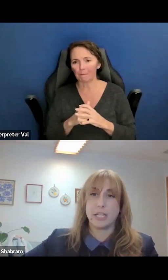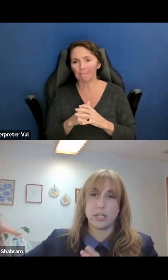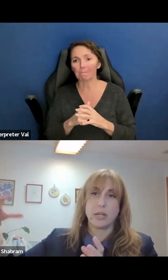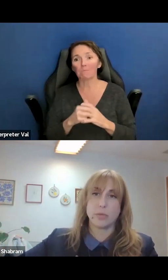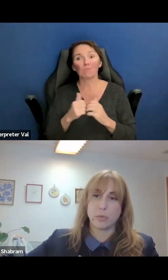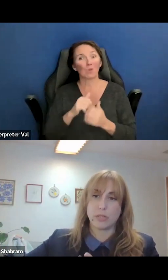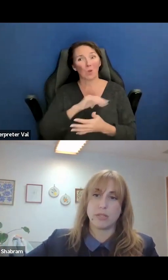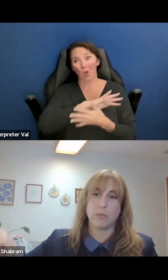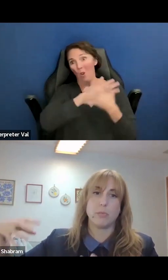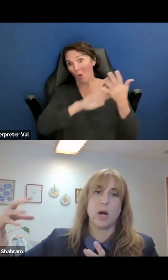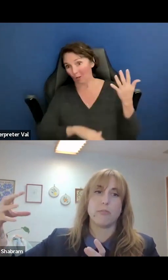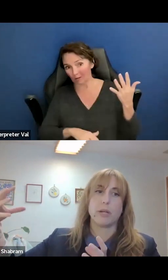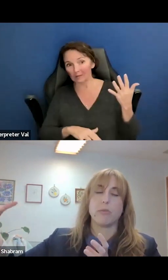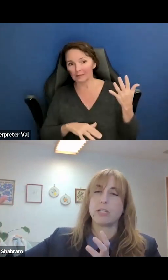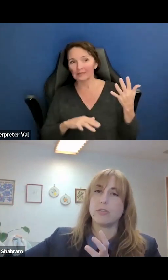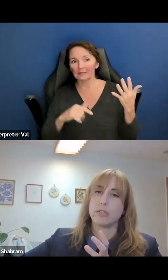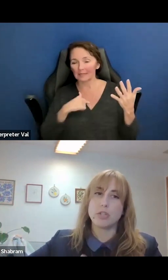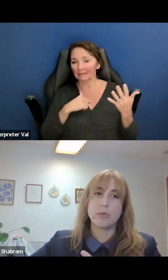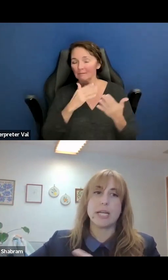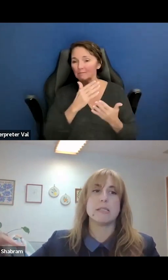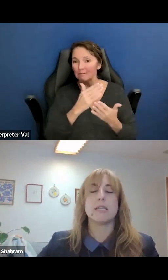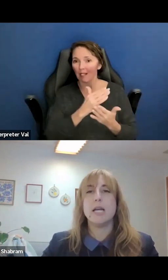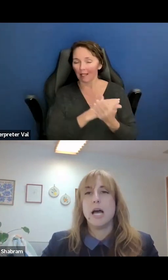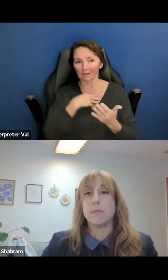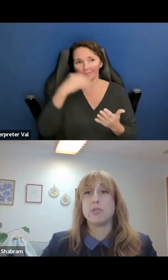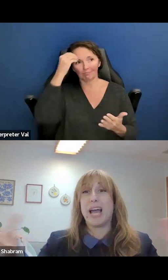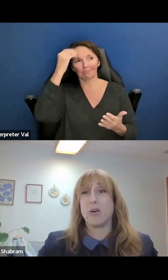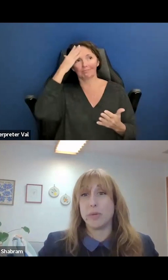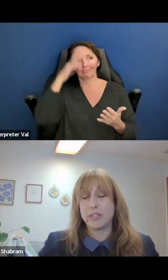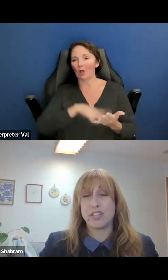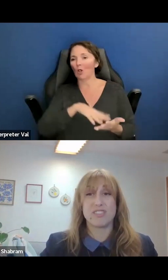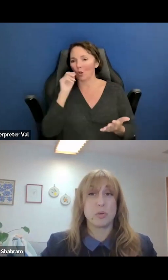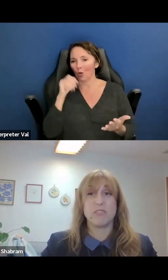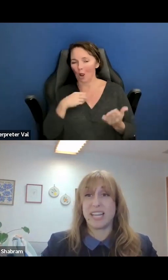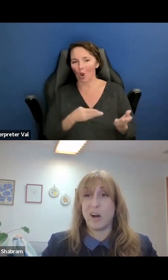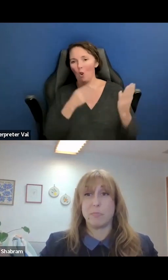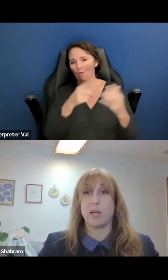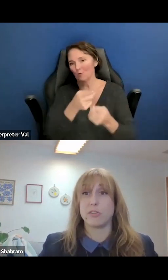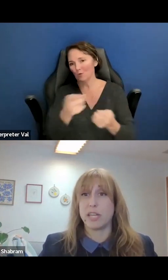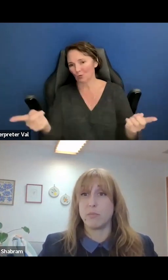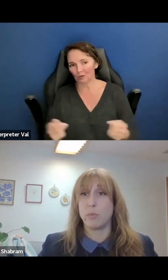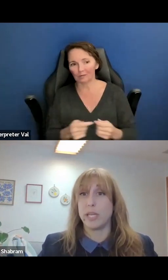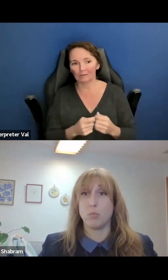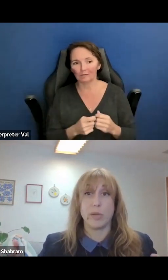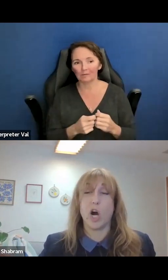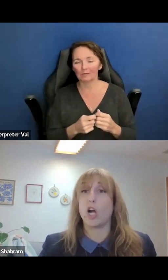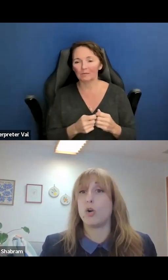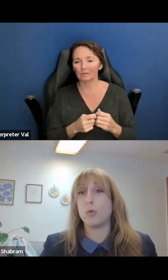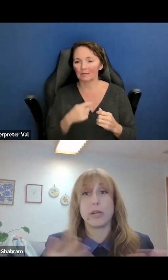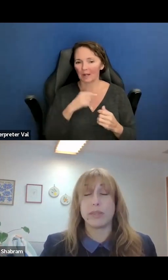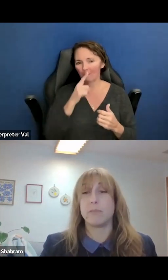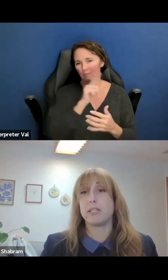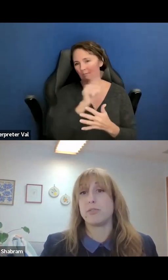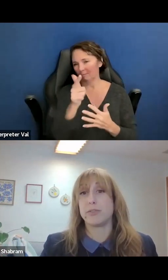and education and resources that we would be offering professionals and students, doing outreach to just sort of like help people understand what we